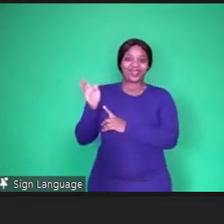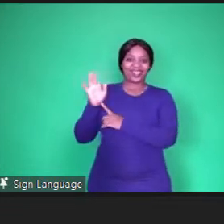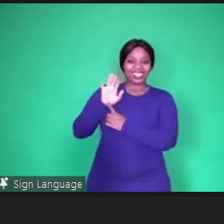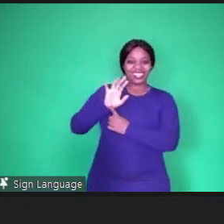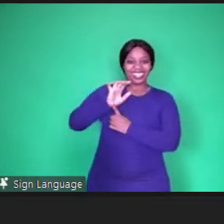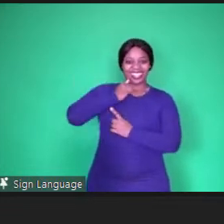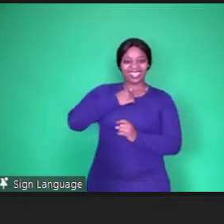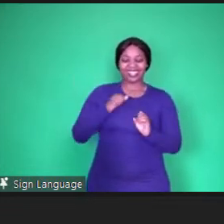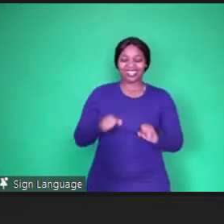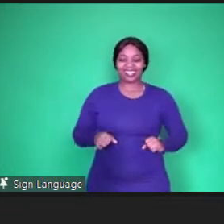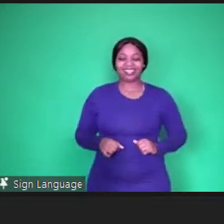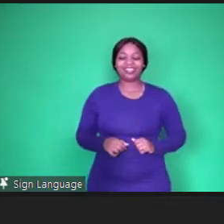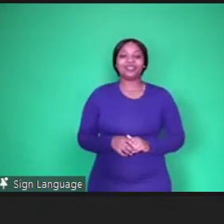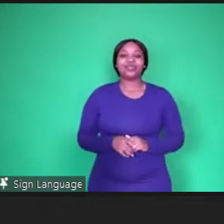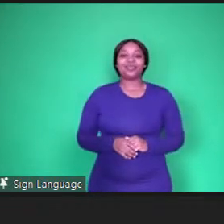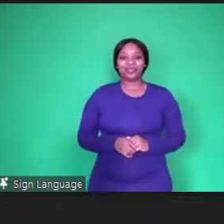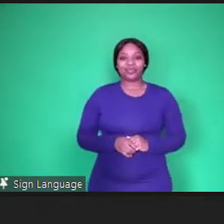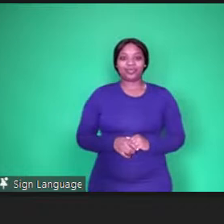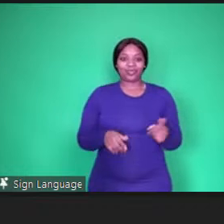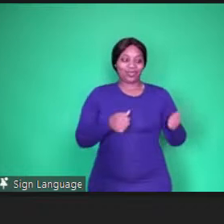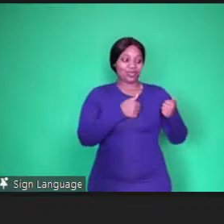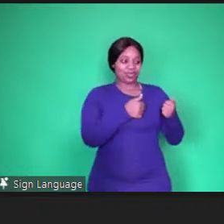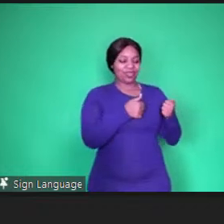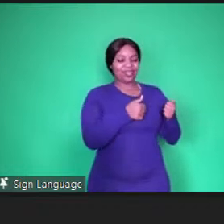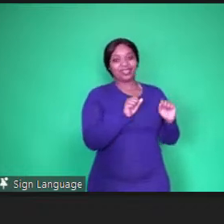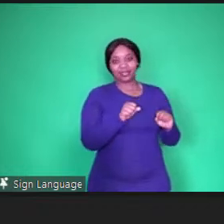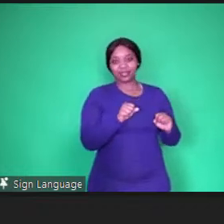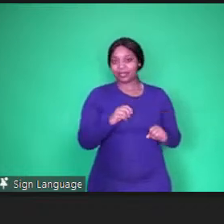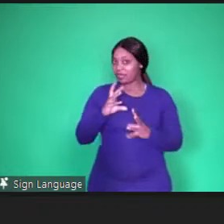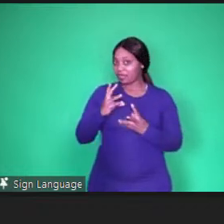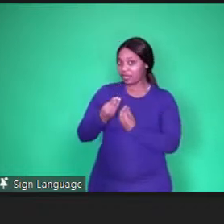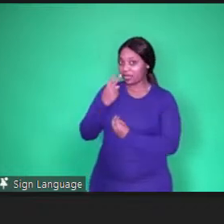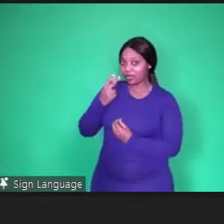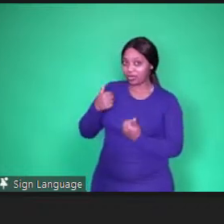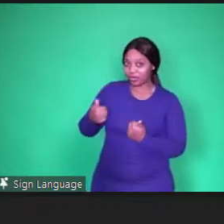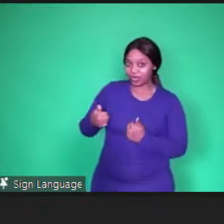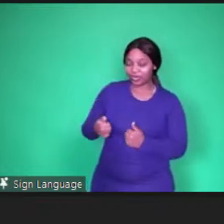slides. Good. Is that looking good?